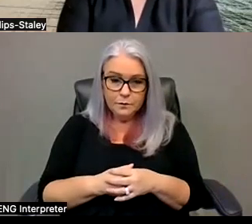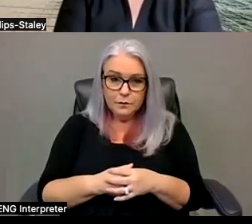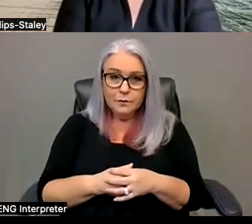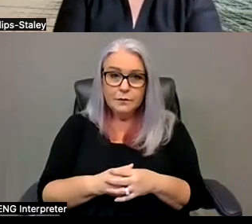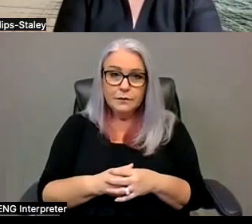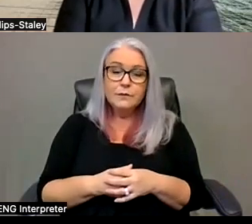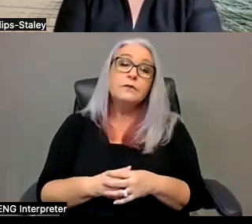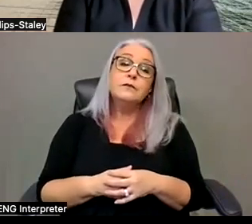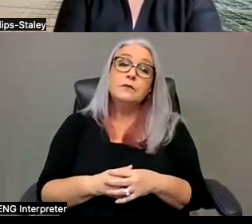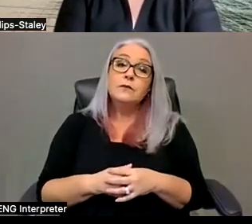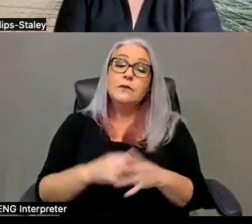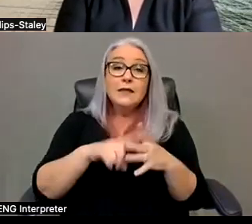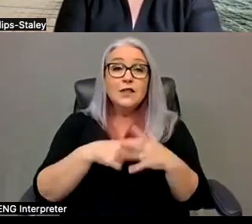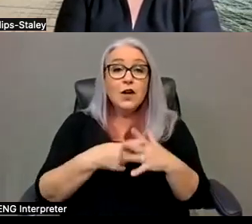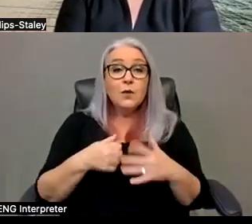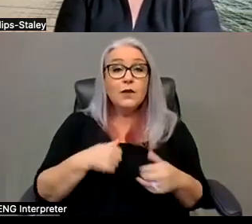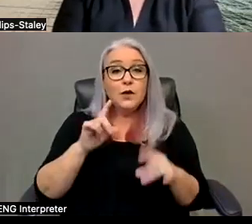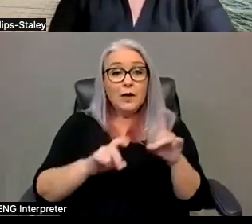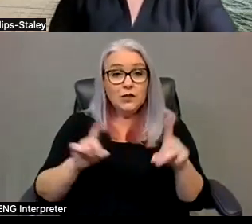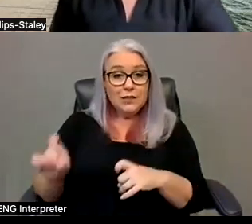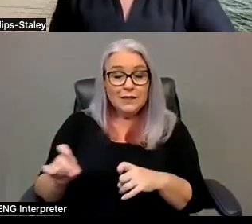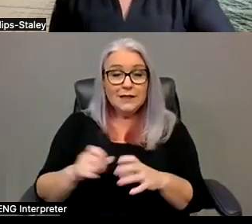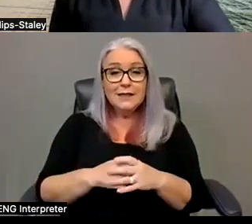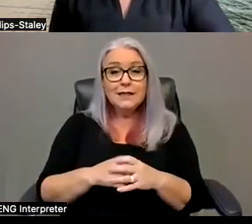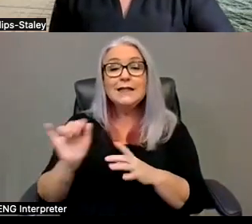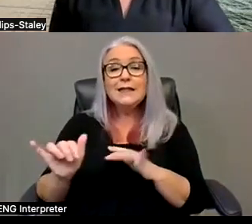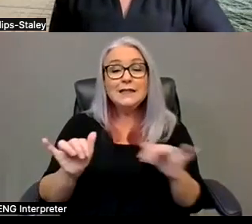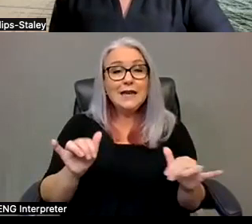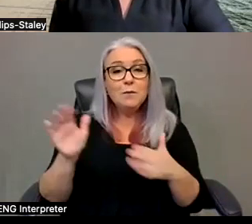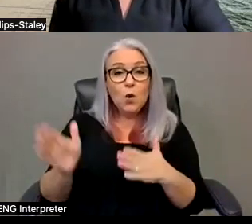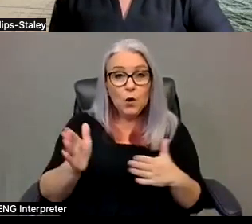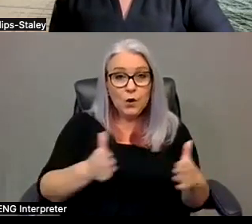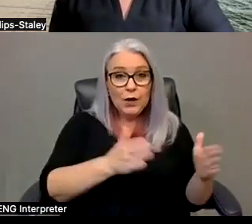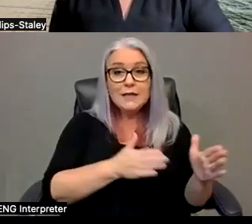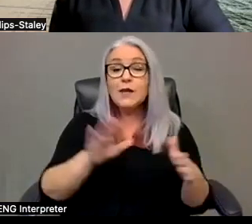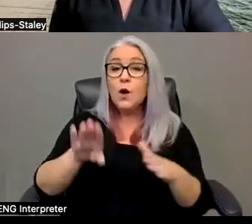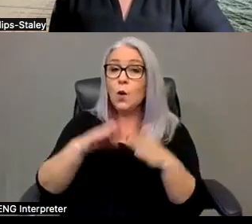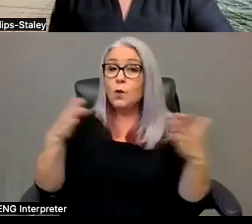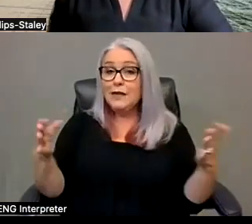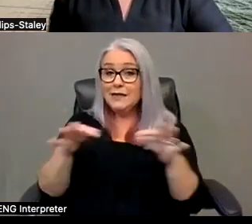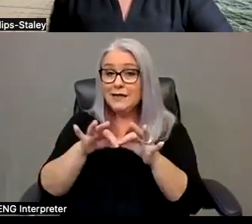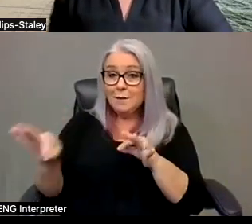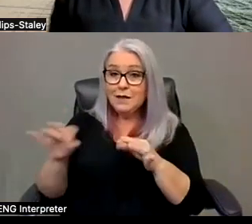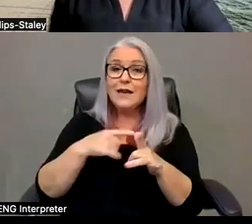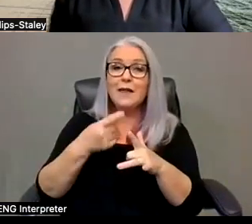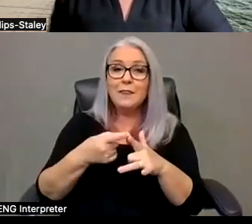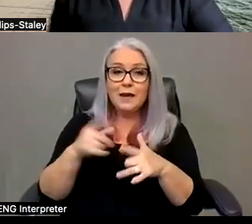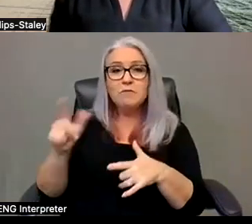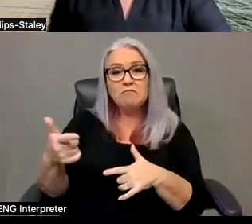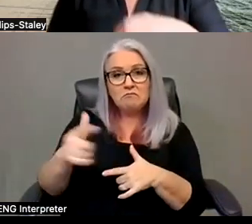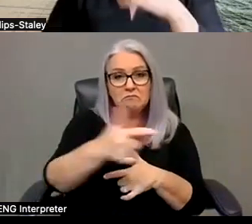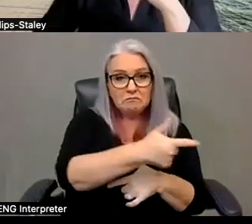to begin with our questioning. It will be start in the same order as the opening statements, and then we will begin a